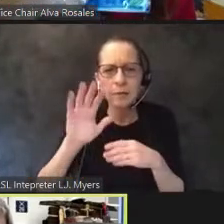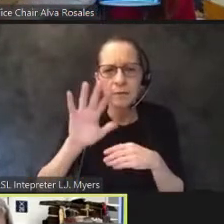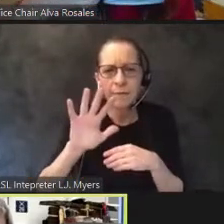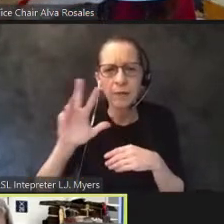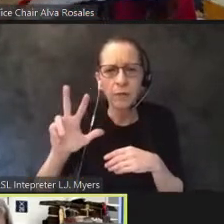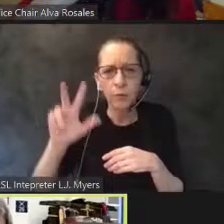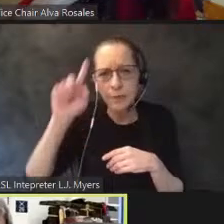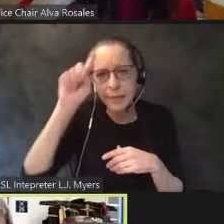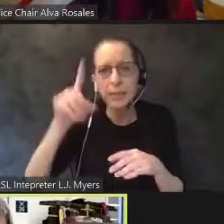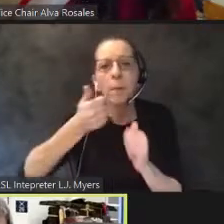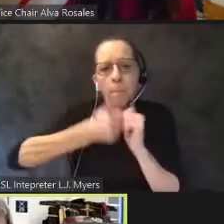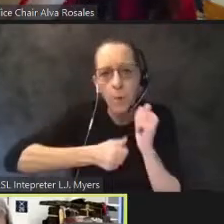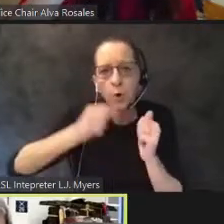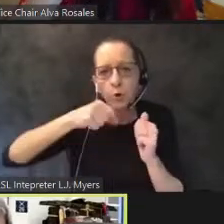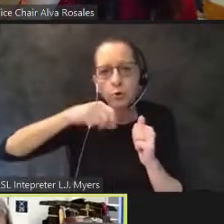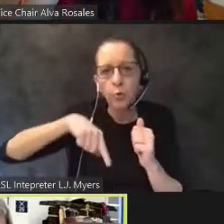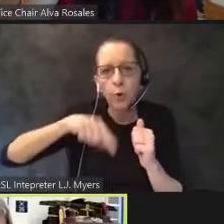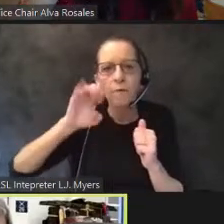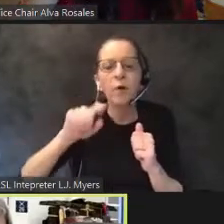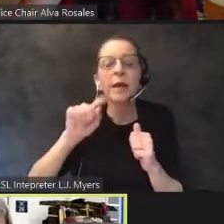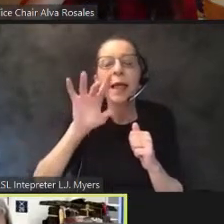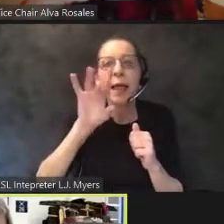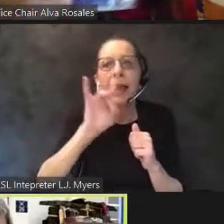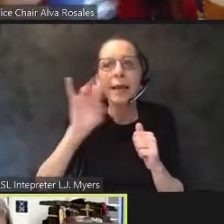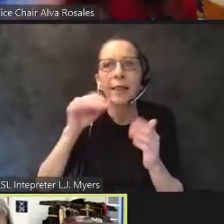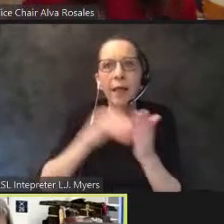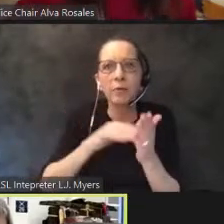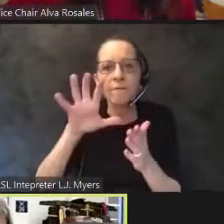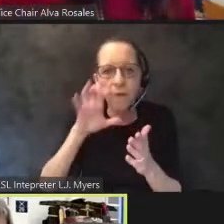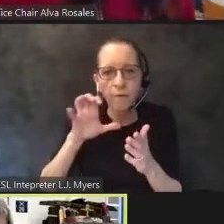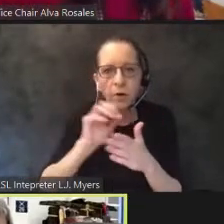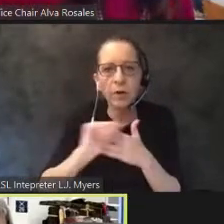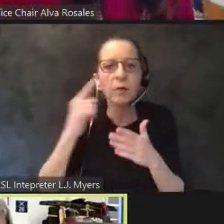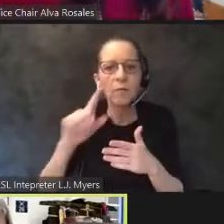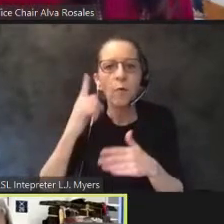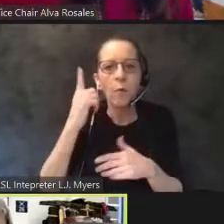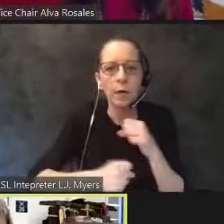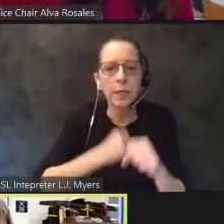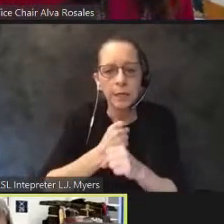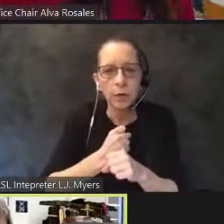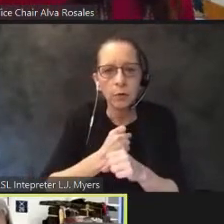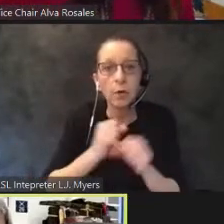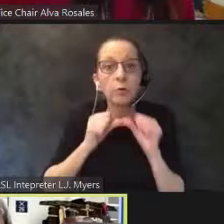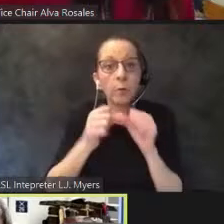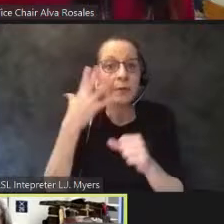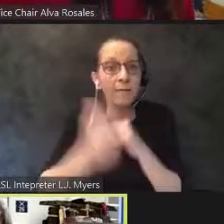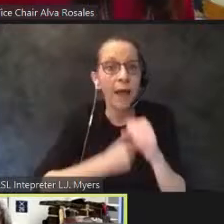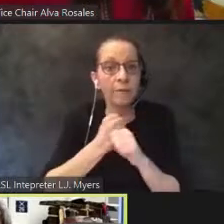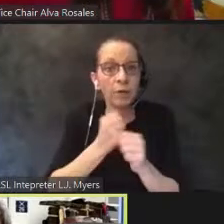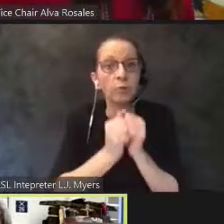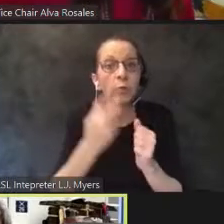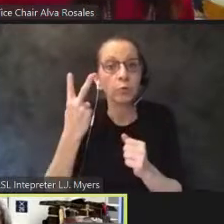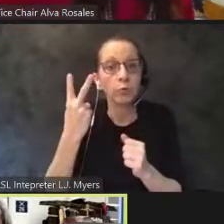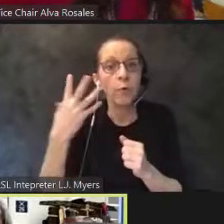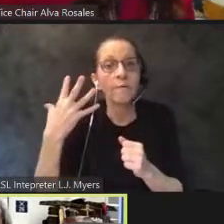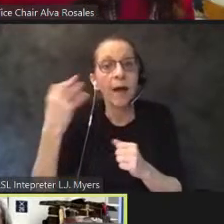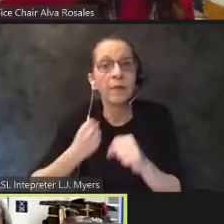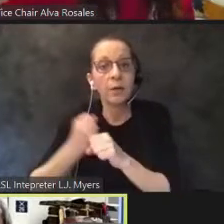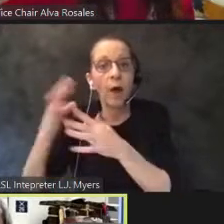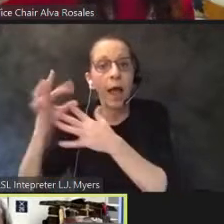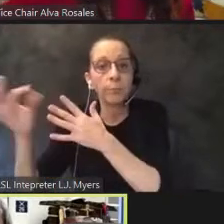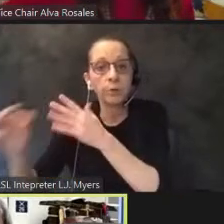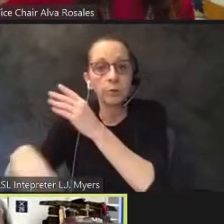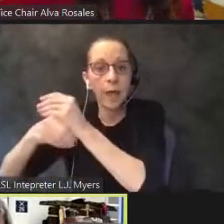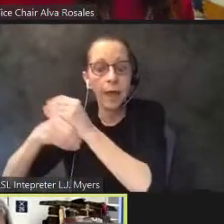$41.53 per square foot, or $88,500 for the first year. And the term is 5 years with 2 5-year options. The